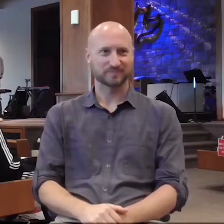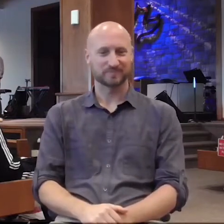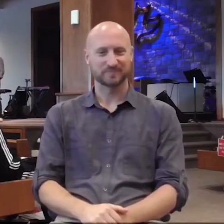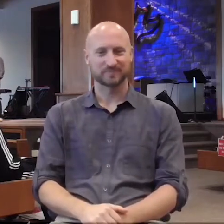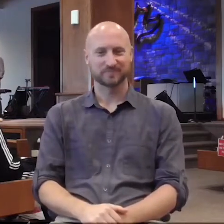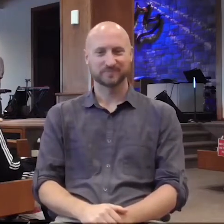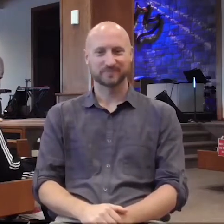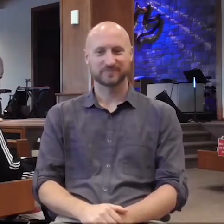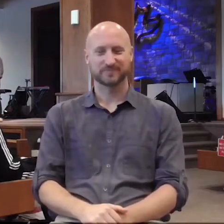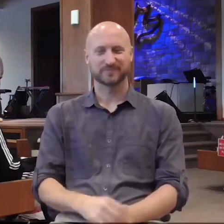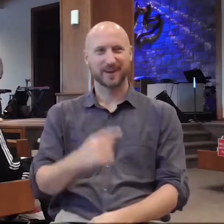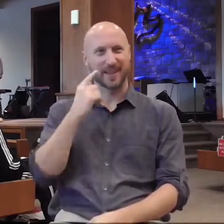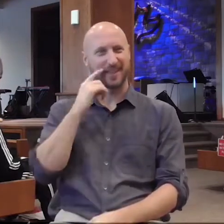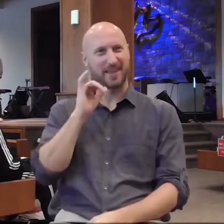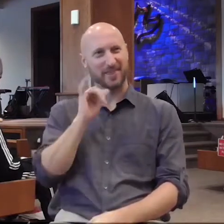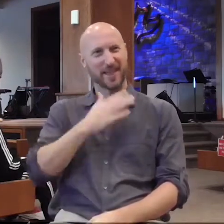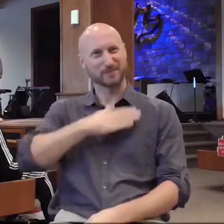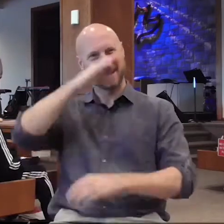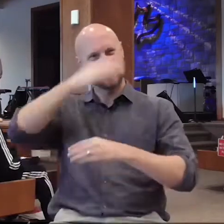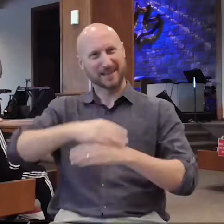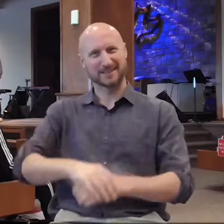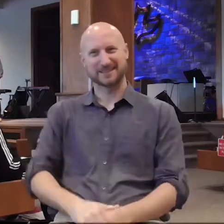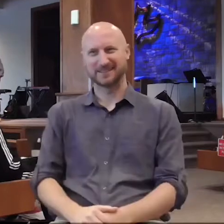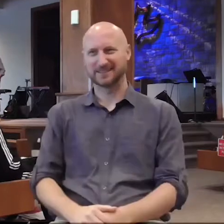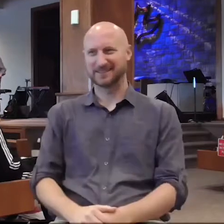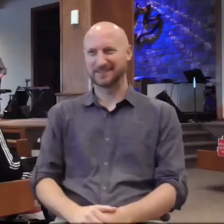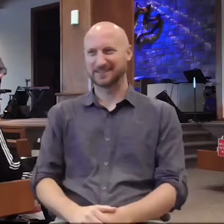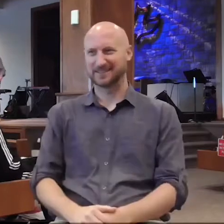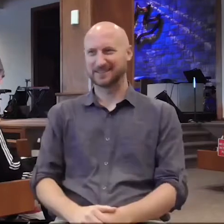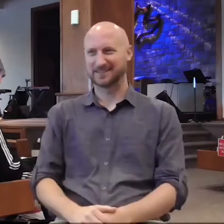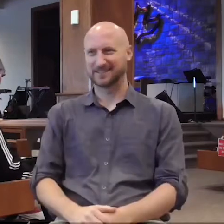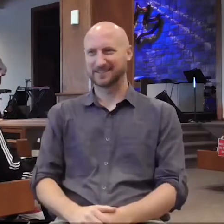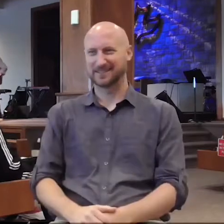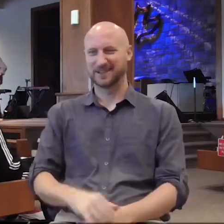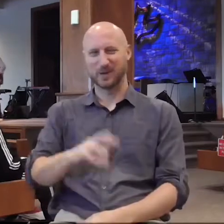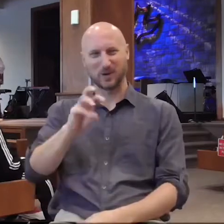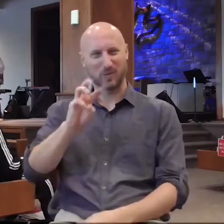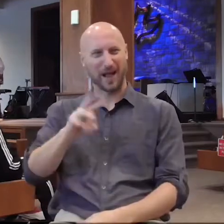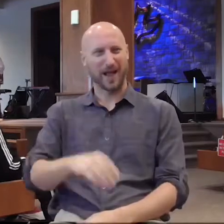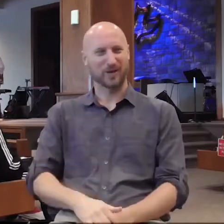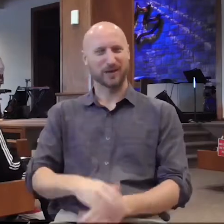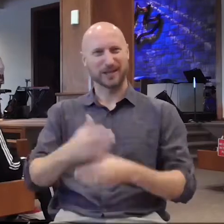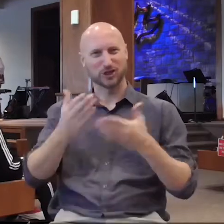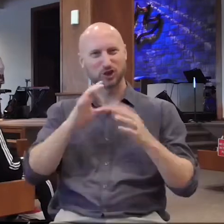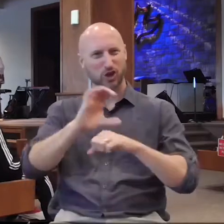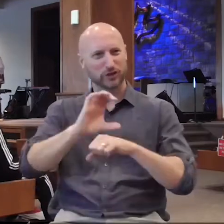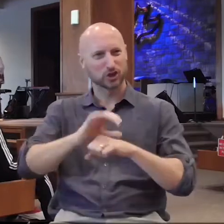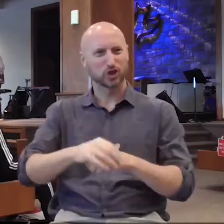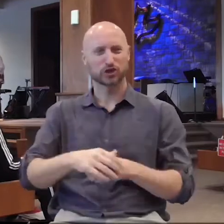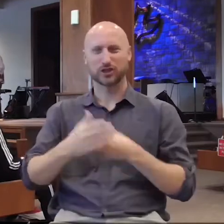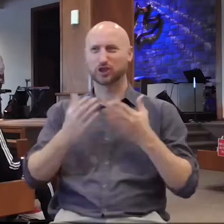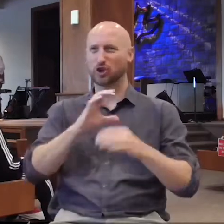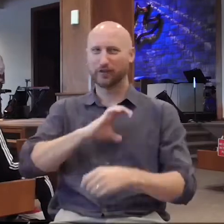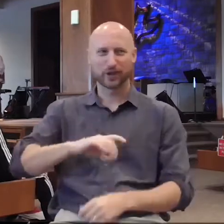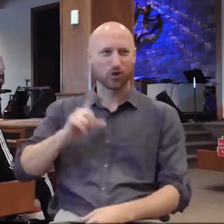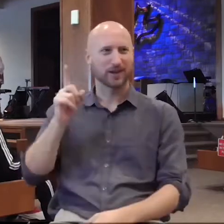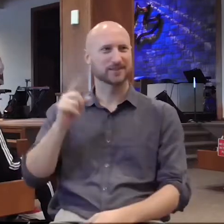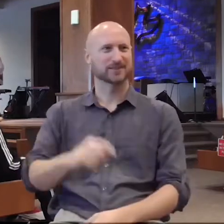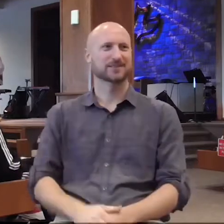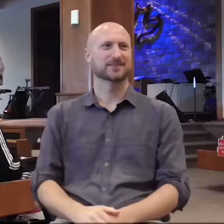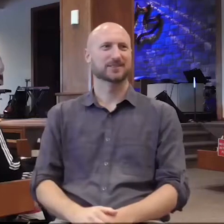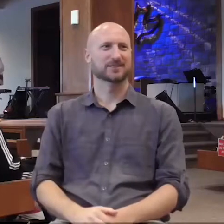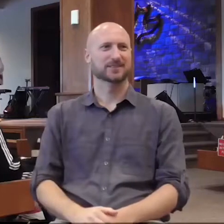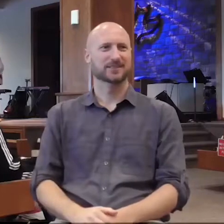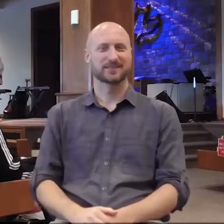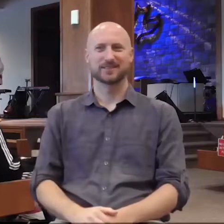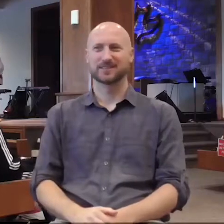I think that's my son. Takes my breath away. That's my son. He's serving Christ. He's walking